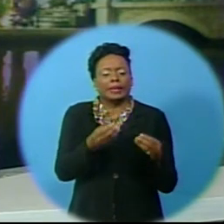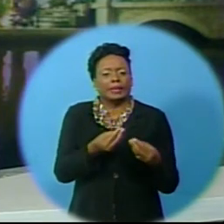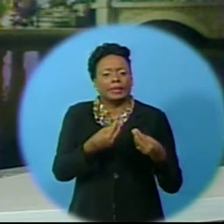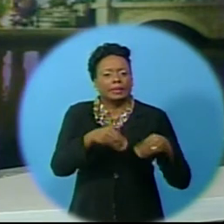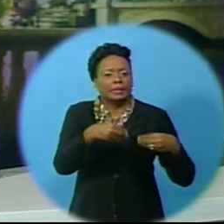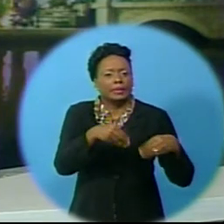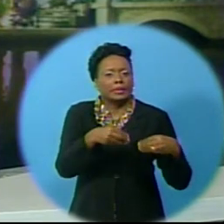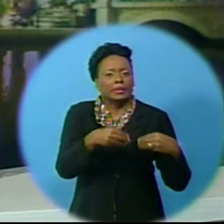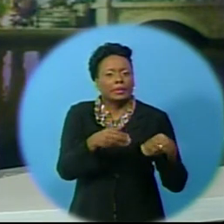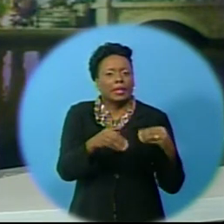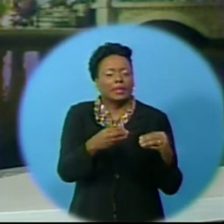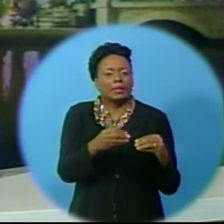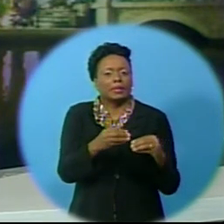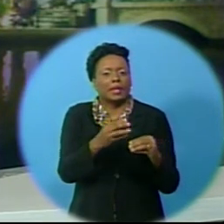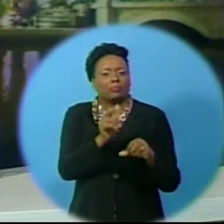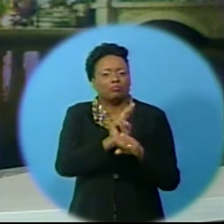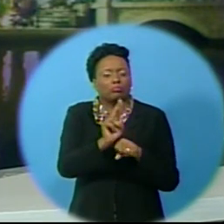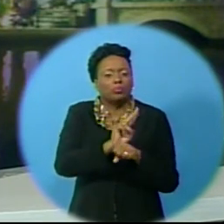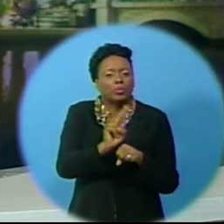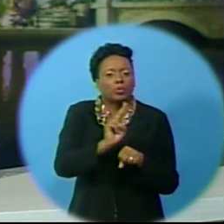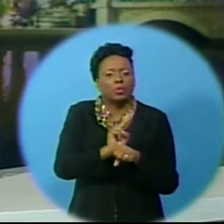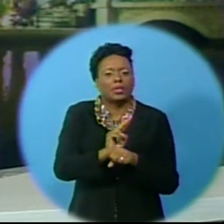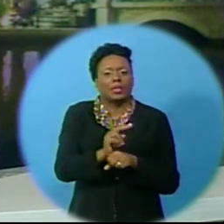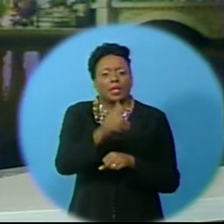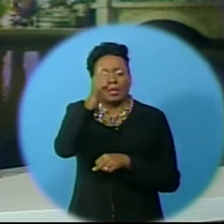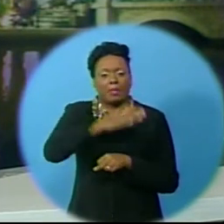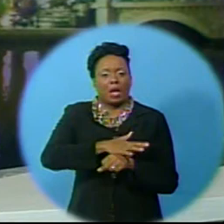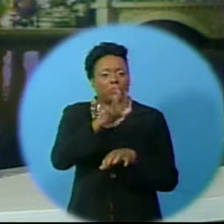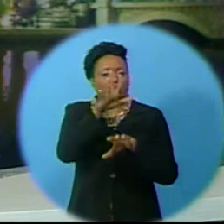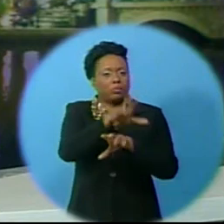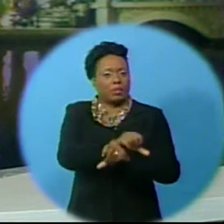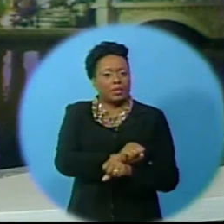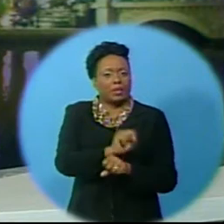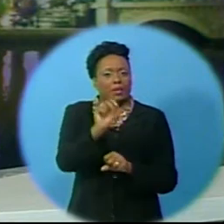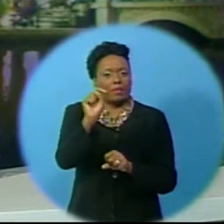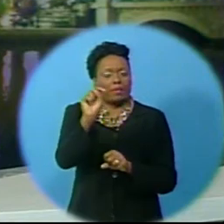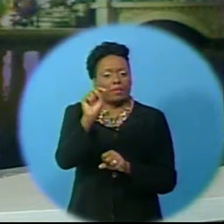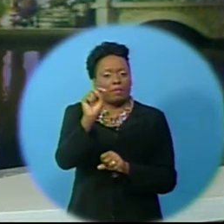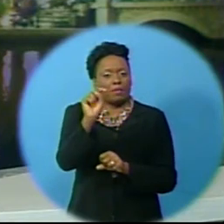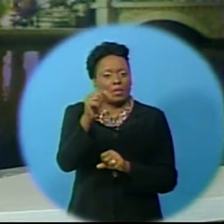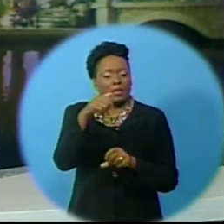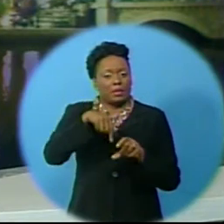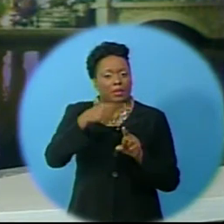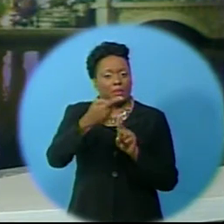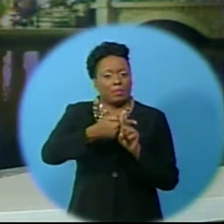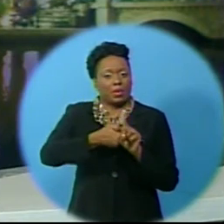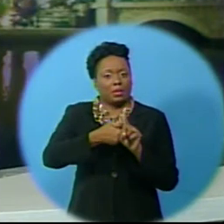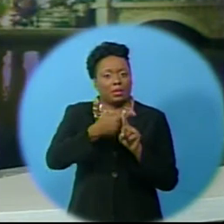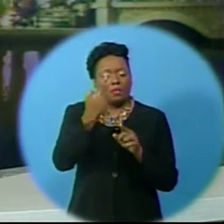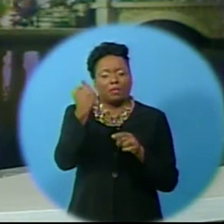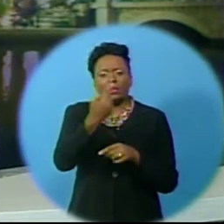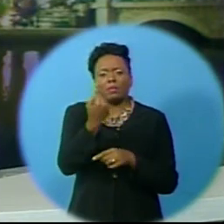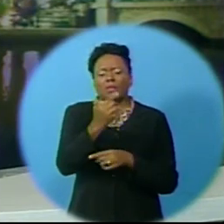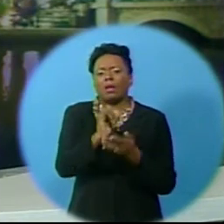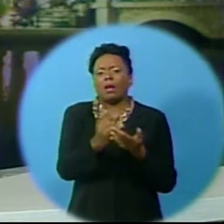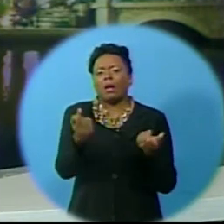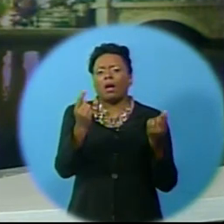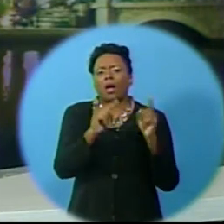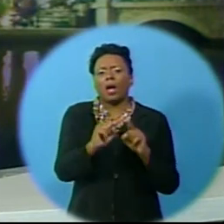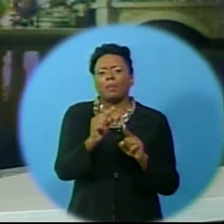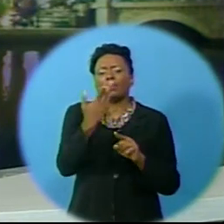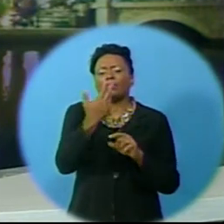only arrested on the 1st of this month in relation to an offence committed 3 years ago. At the time, a motor car,